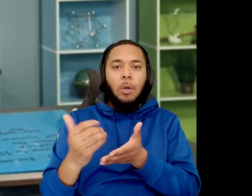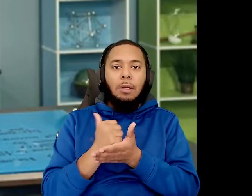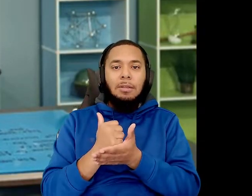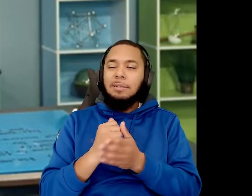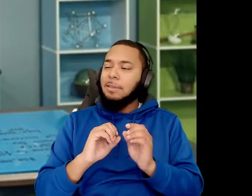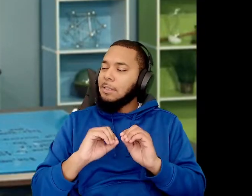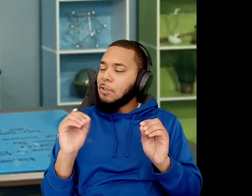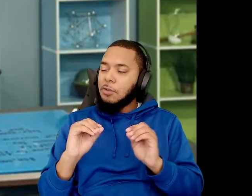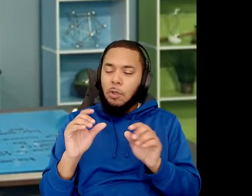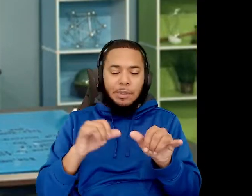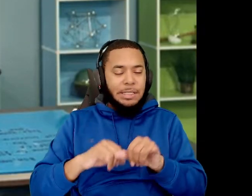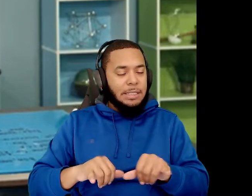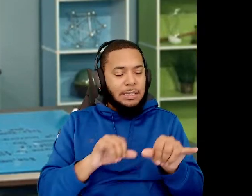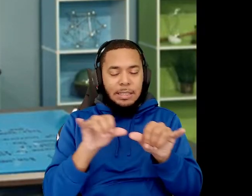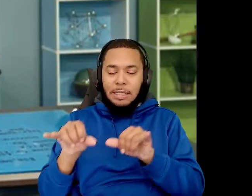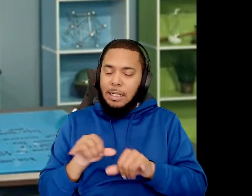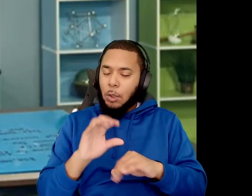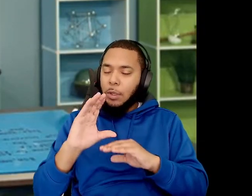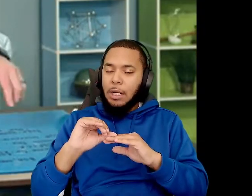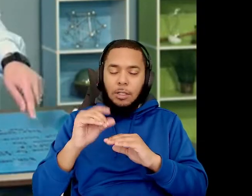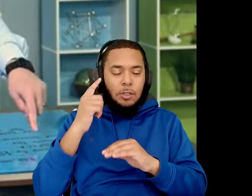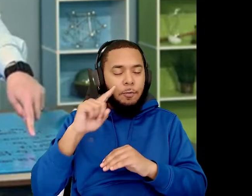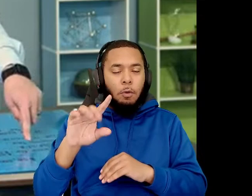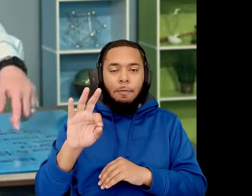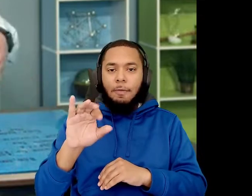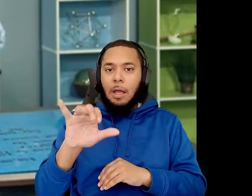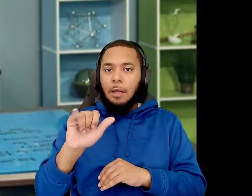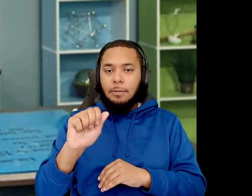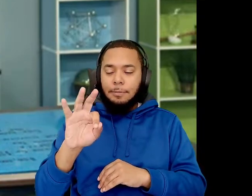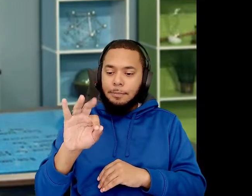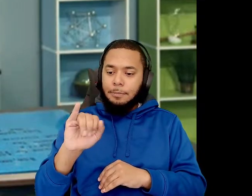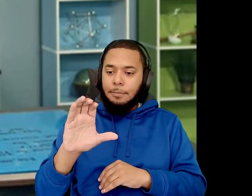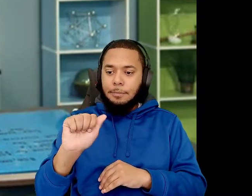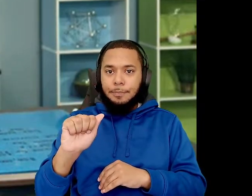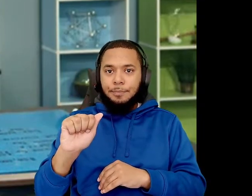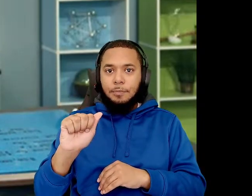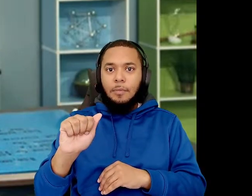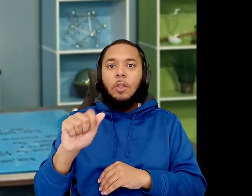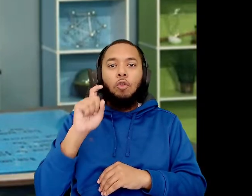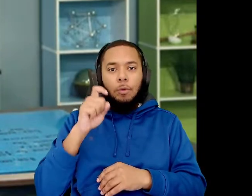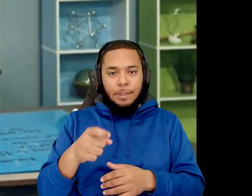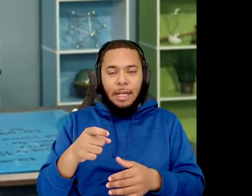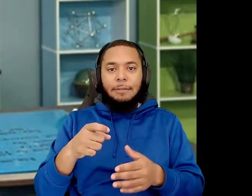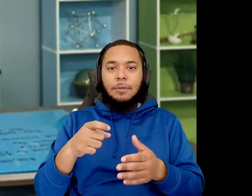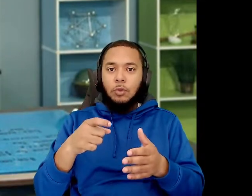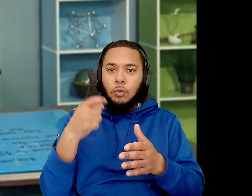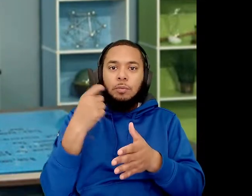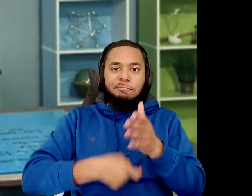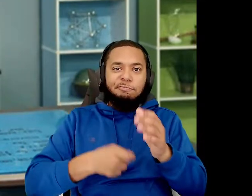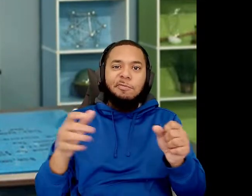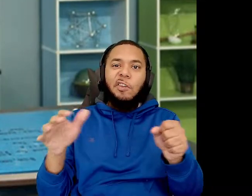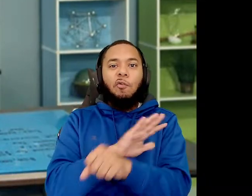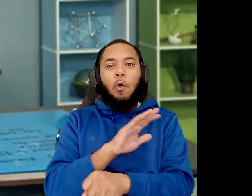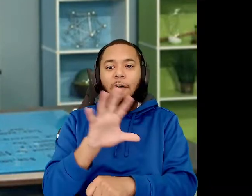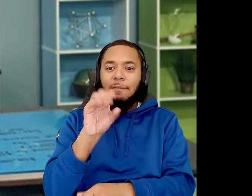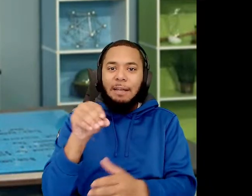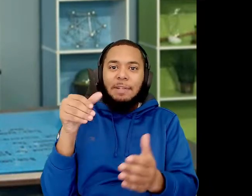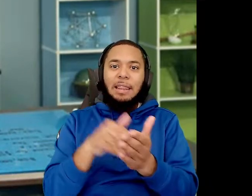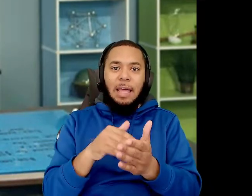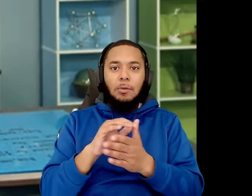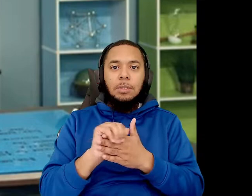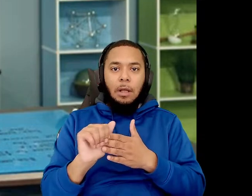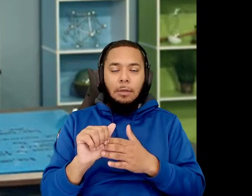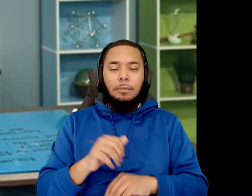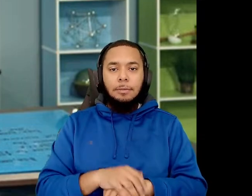standard deduction for FICA. That's on your full salary. So unfortunately, there's